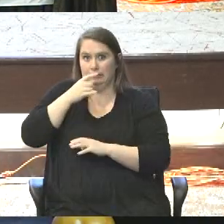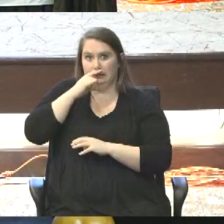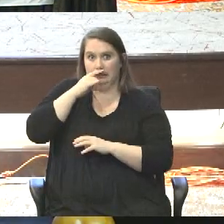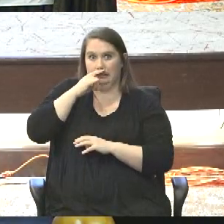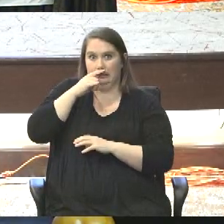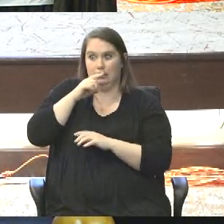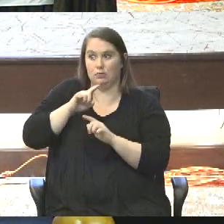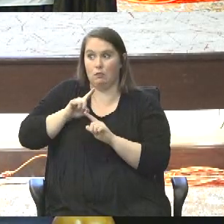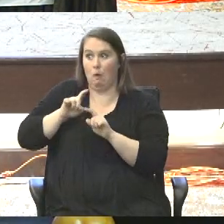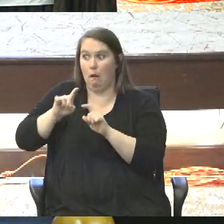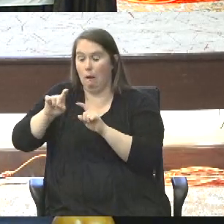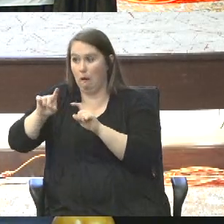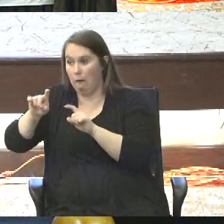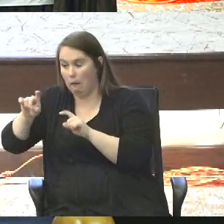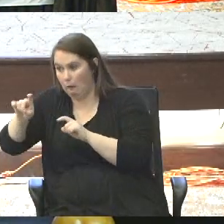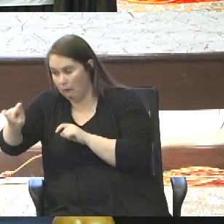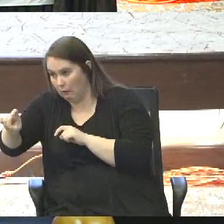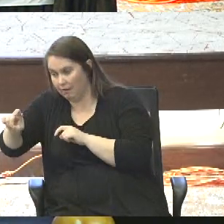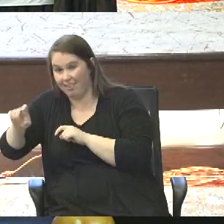creek and to